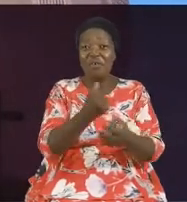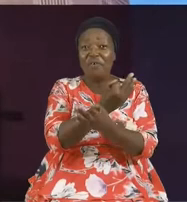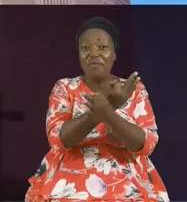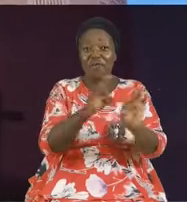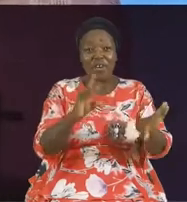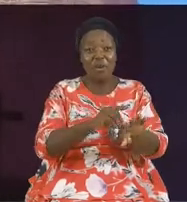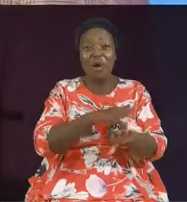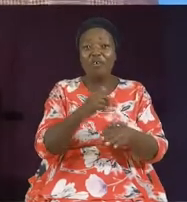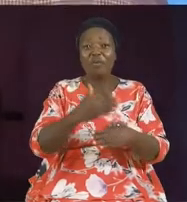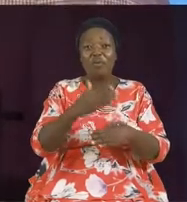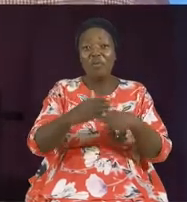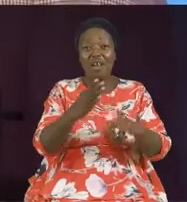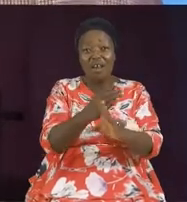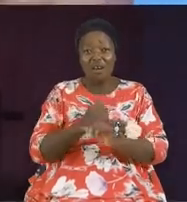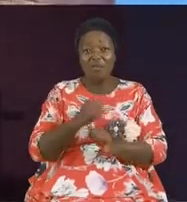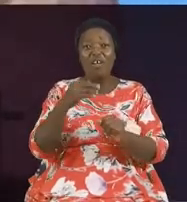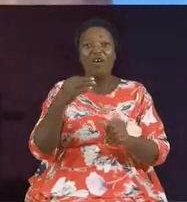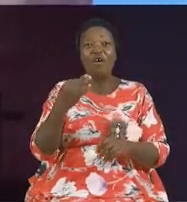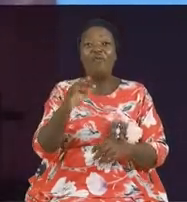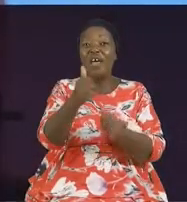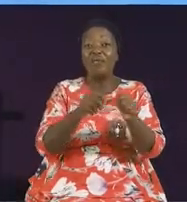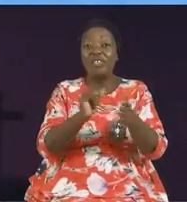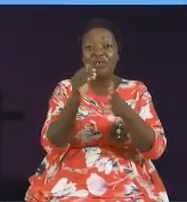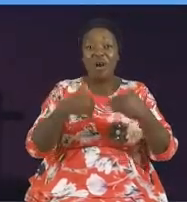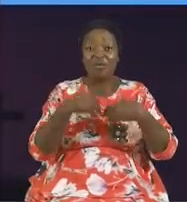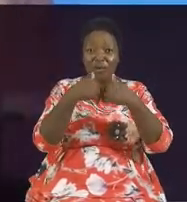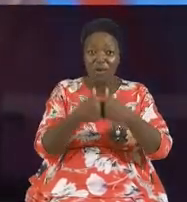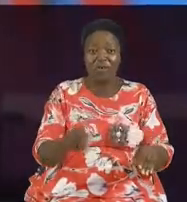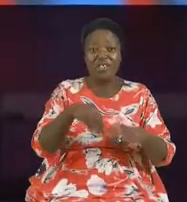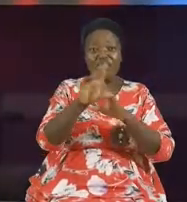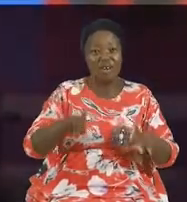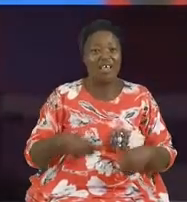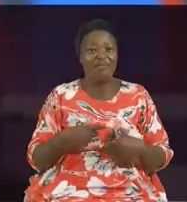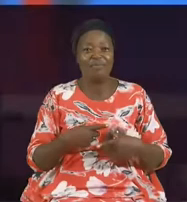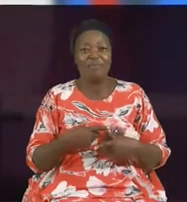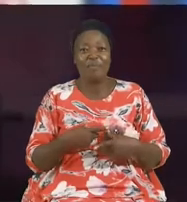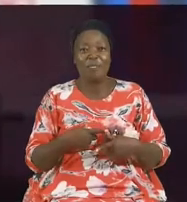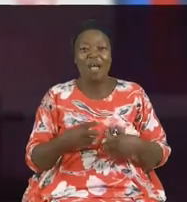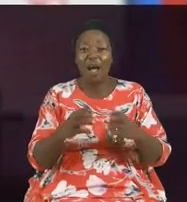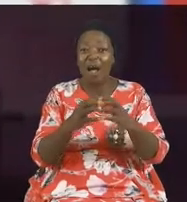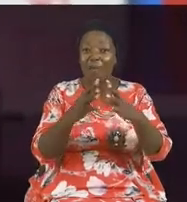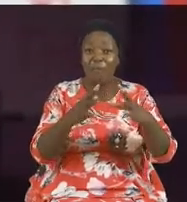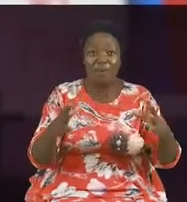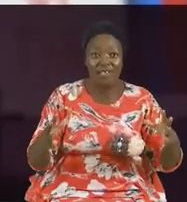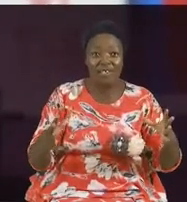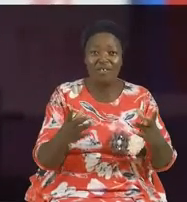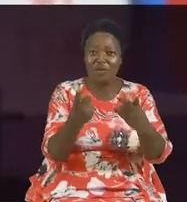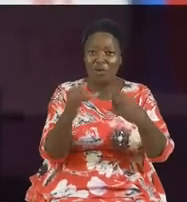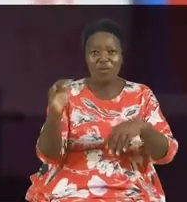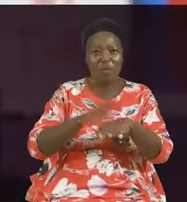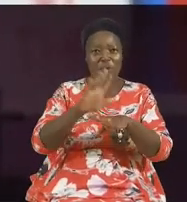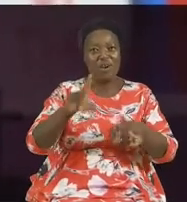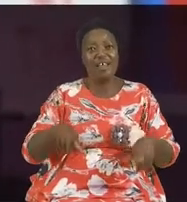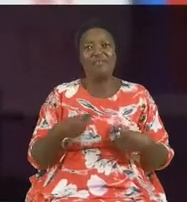emancipation, liberation, and total recovery of everything you have lost in